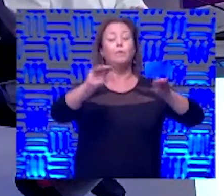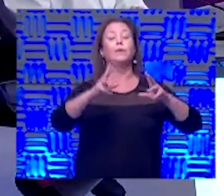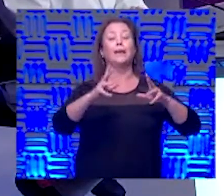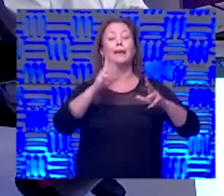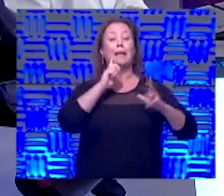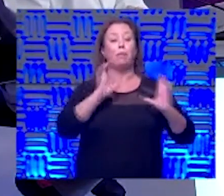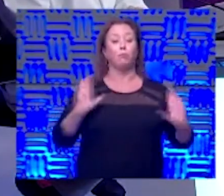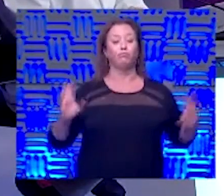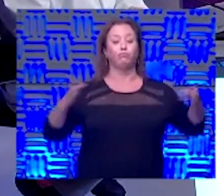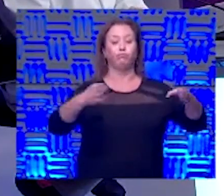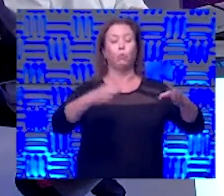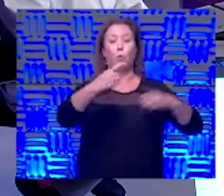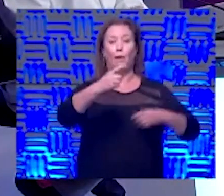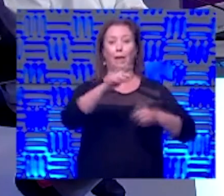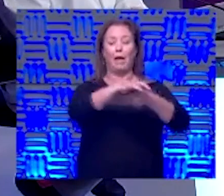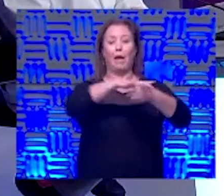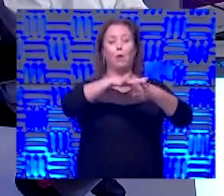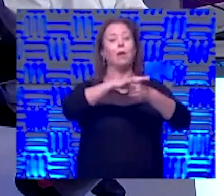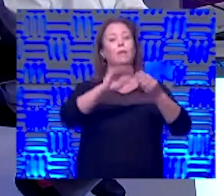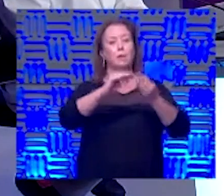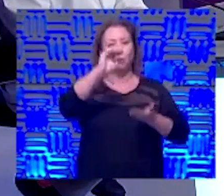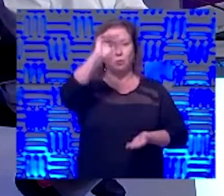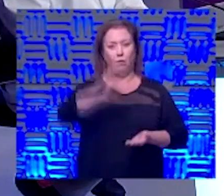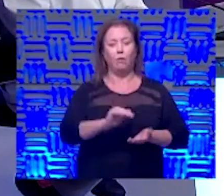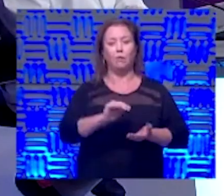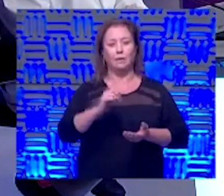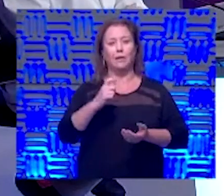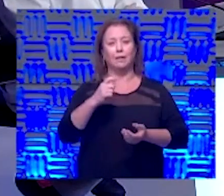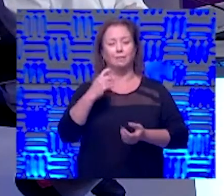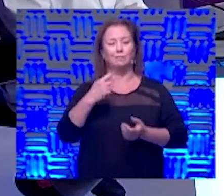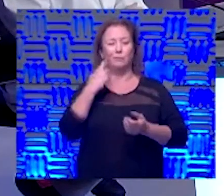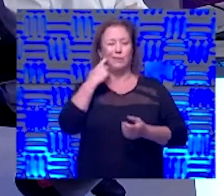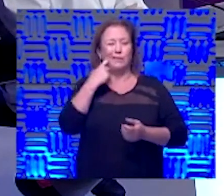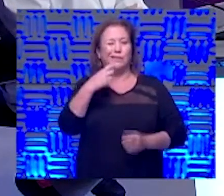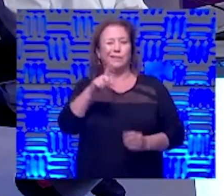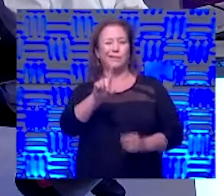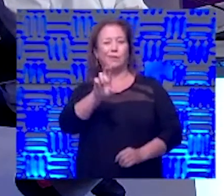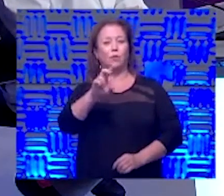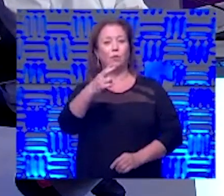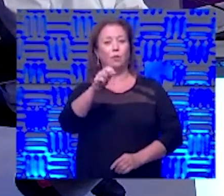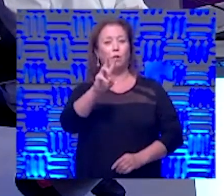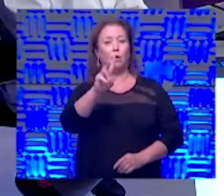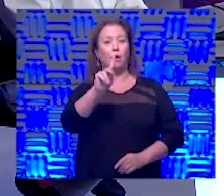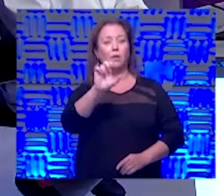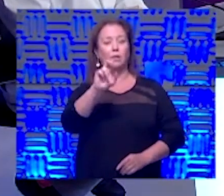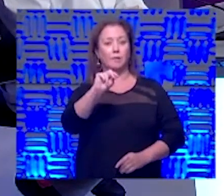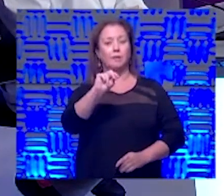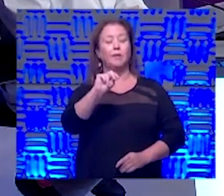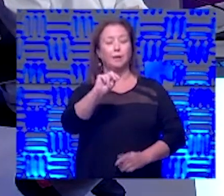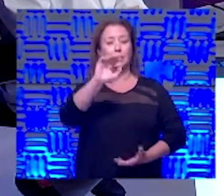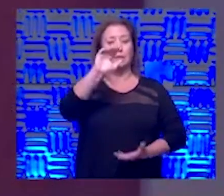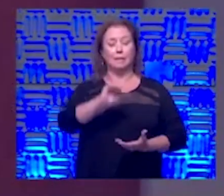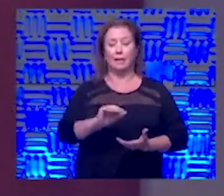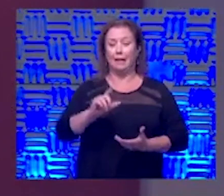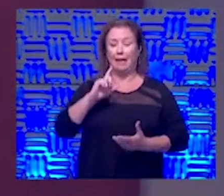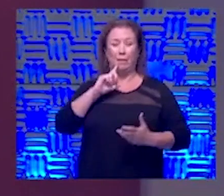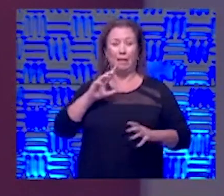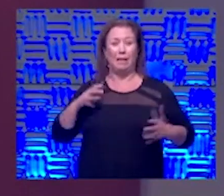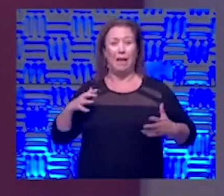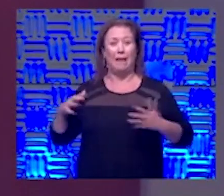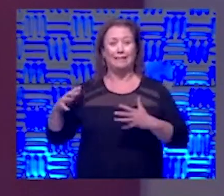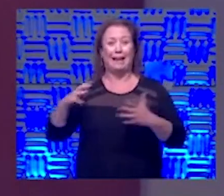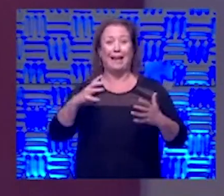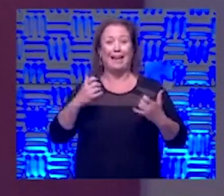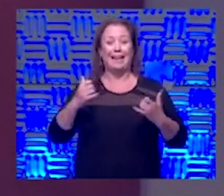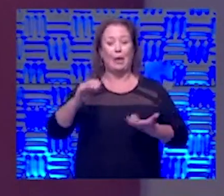hospital, the numbers are definitely lower, as Dr. Hawkinson mentioned. I feel the anxiety even among everybody around now.